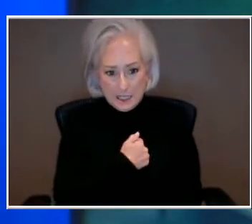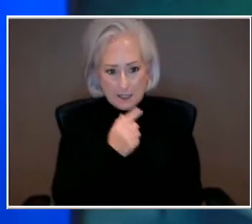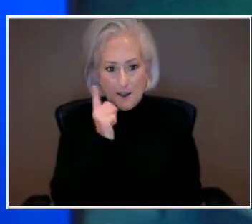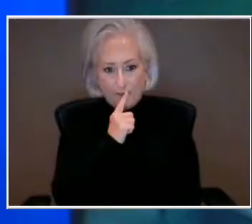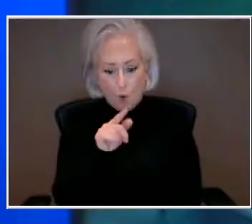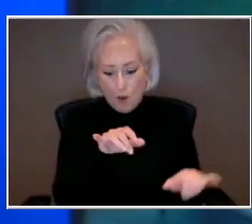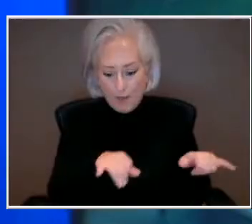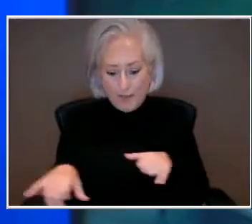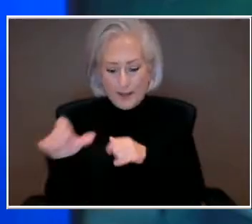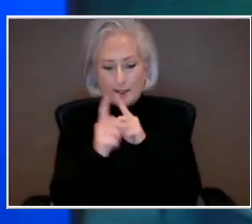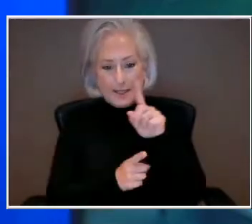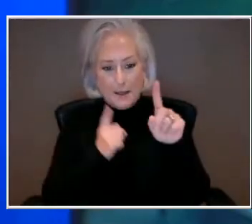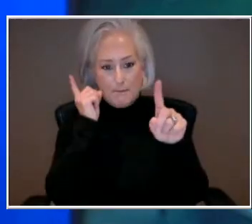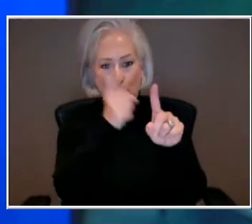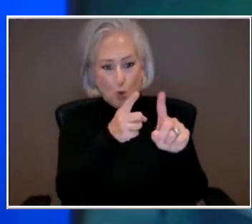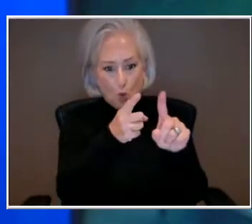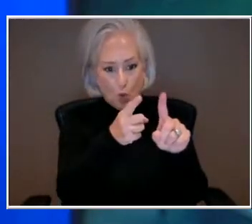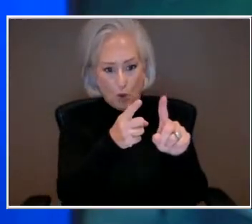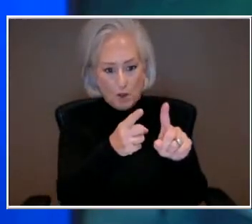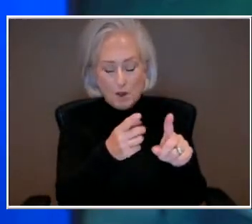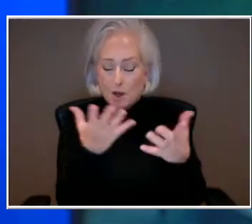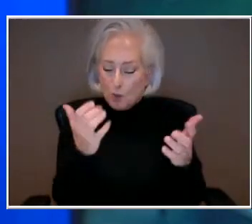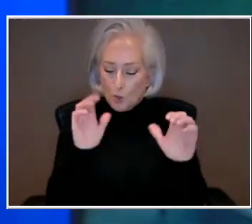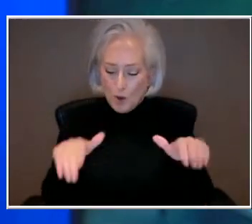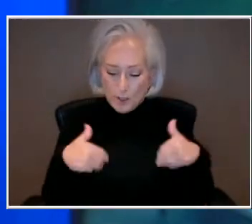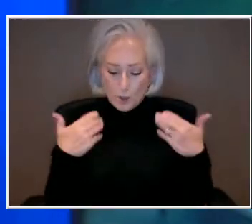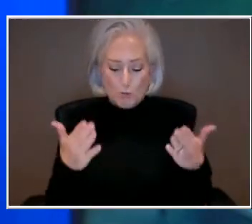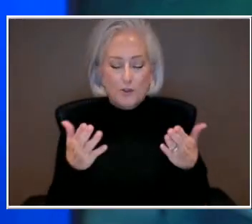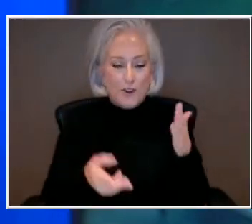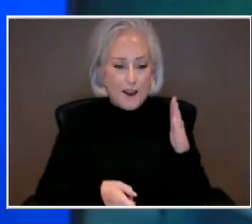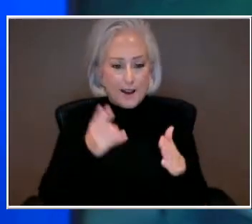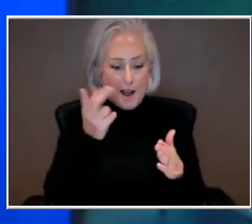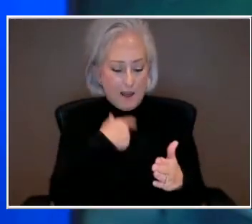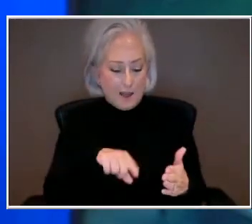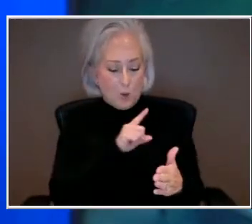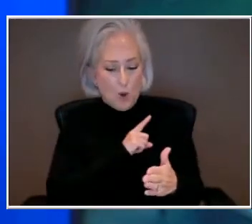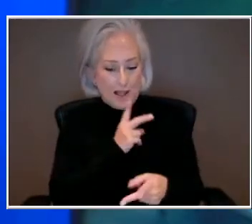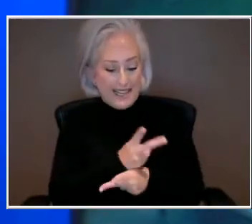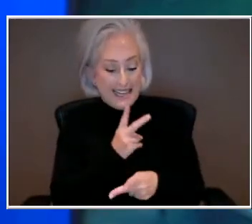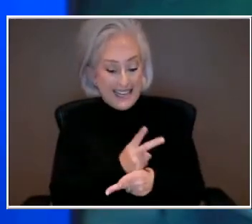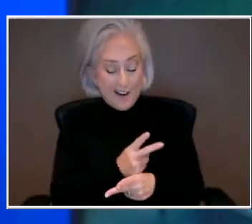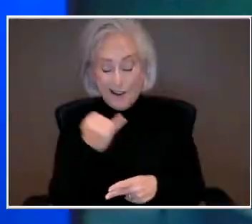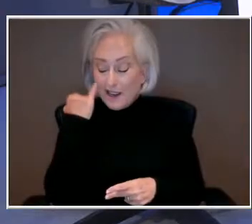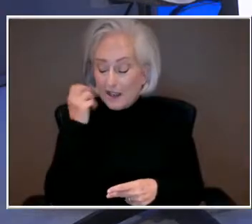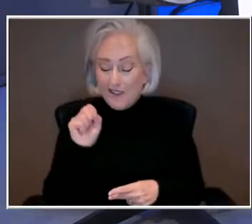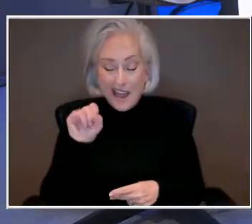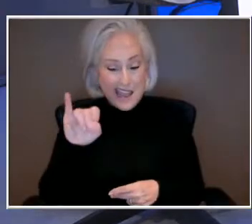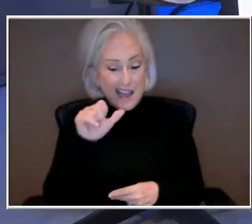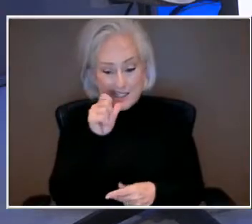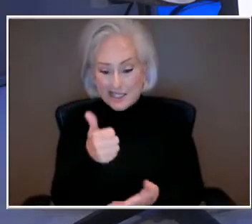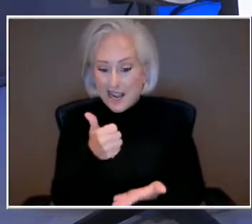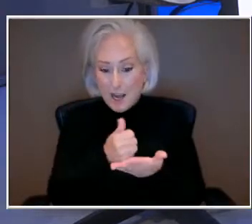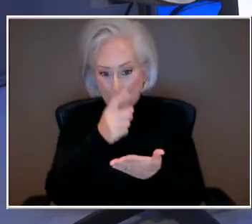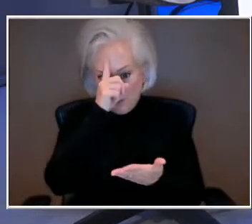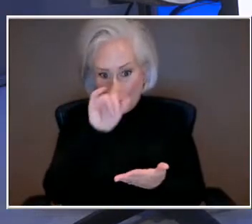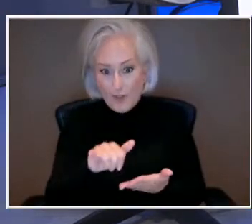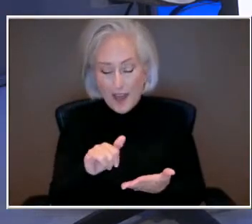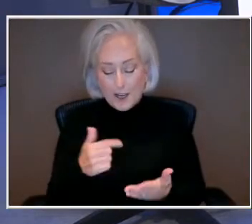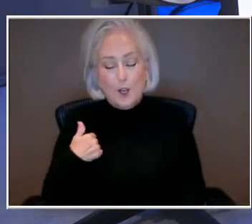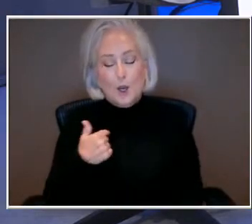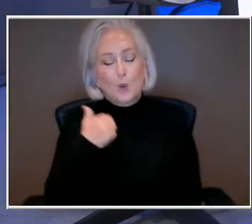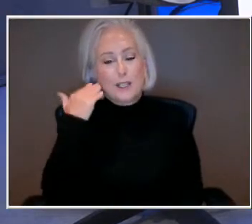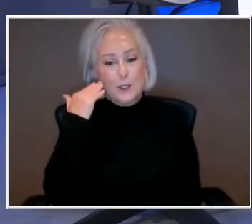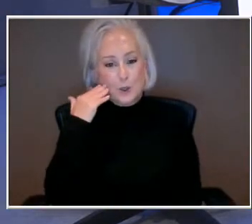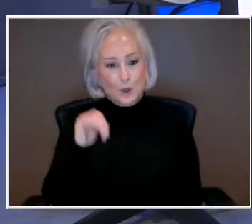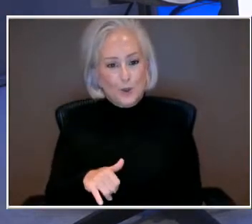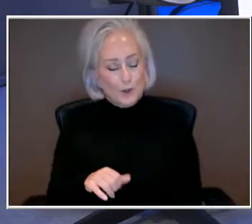it to provide the highest quality care. And if it's not doing that, then we need to be aware of that. Continue the great research. Thank you so much. Dr. Winblad,